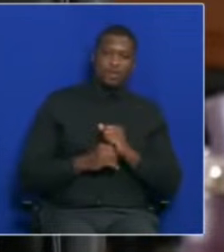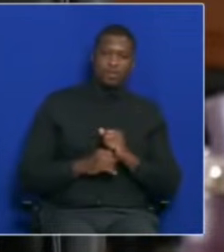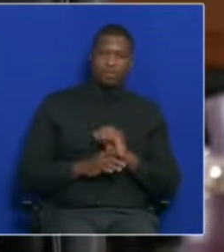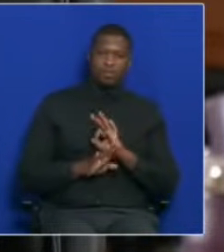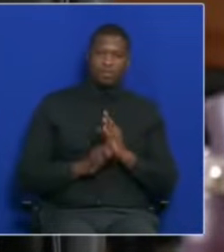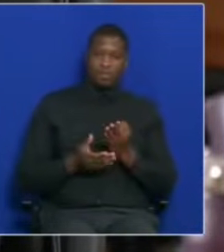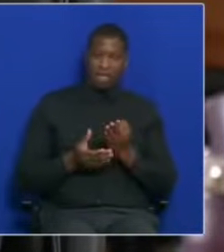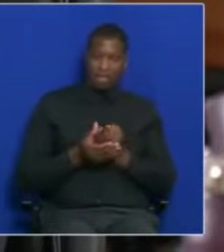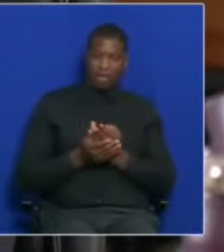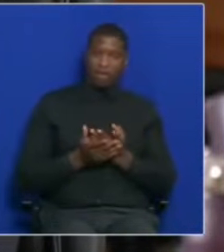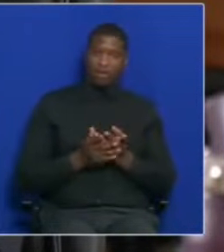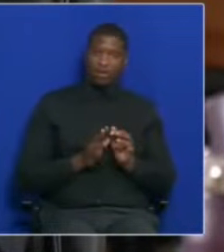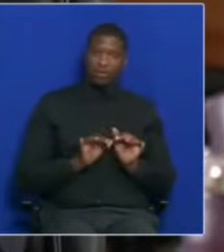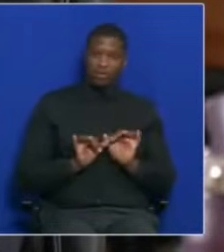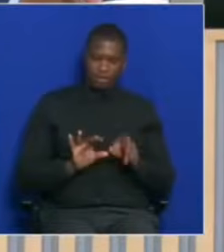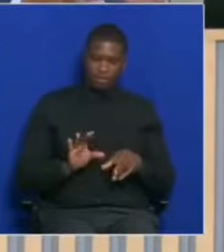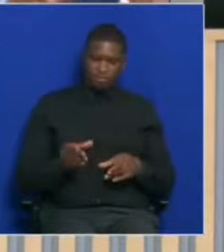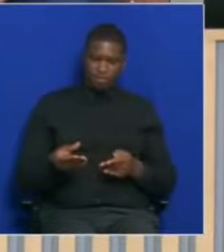break.